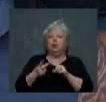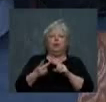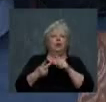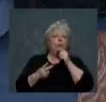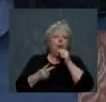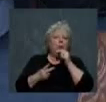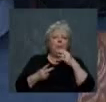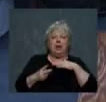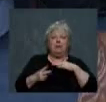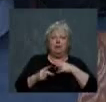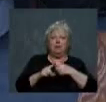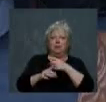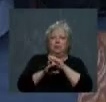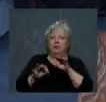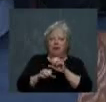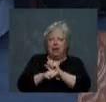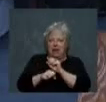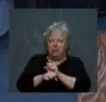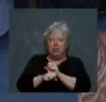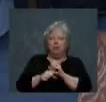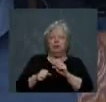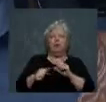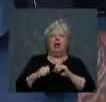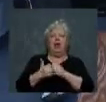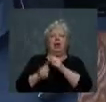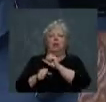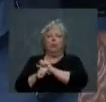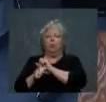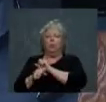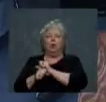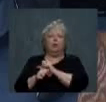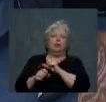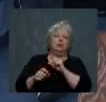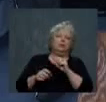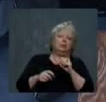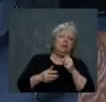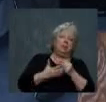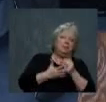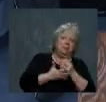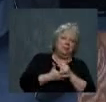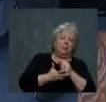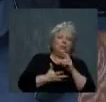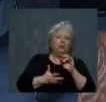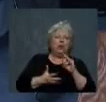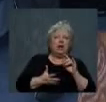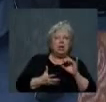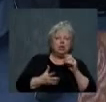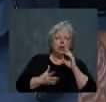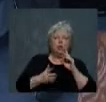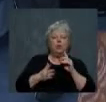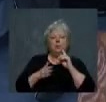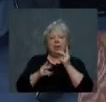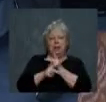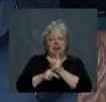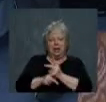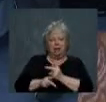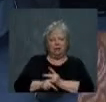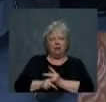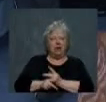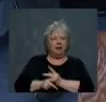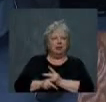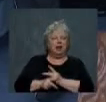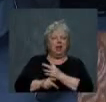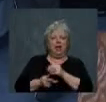labor, how the work-rent ratio will be determined, or how the accrued work hours and rent payoff will be calculated